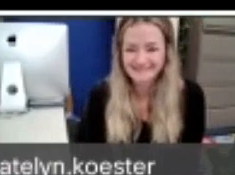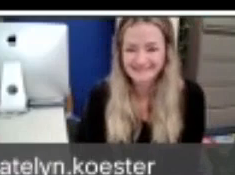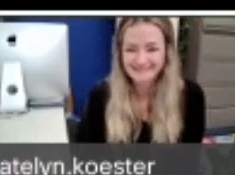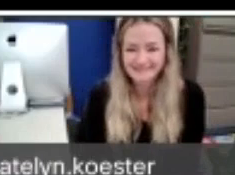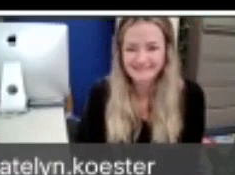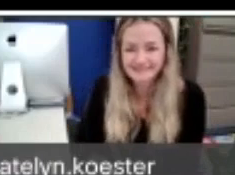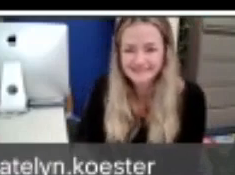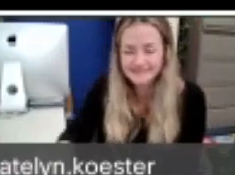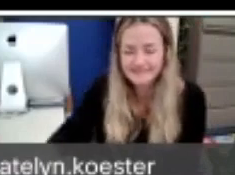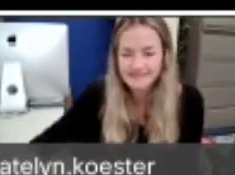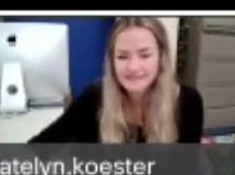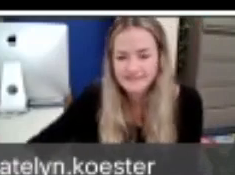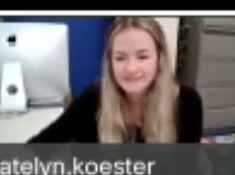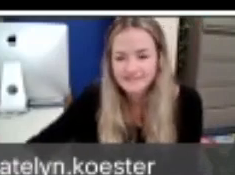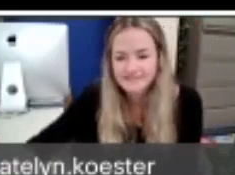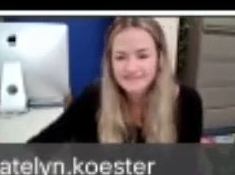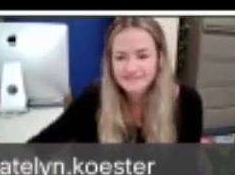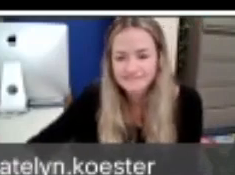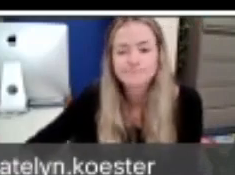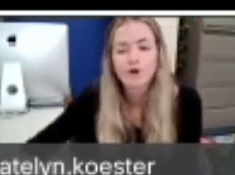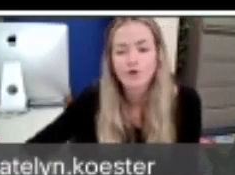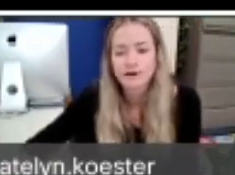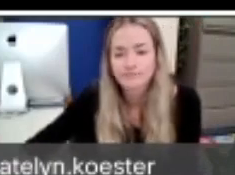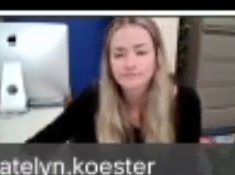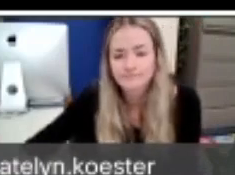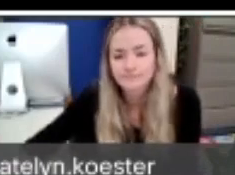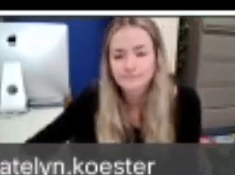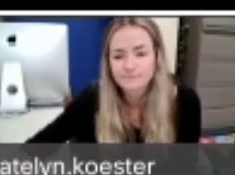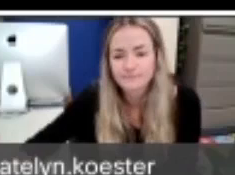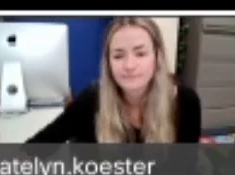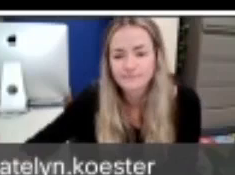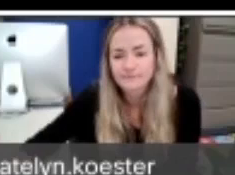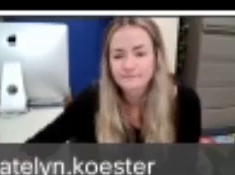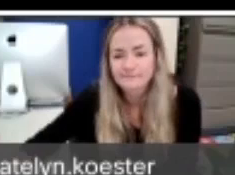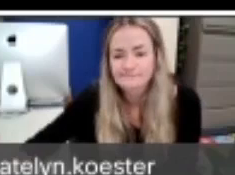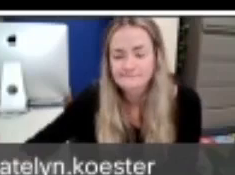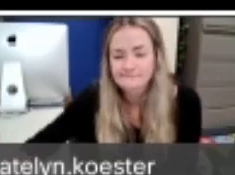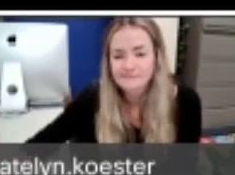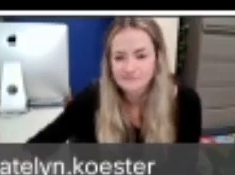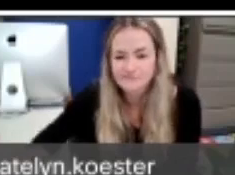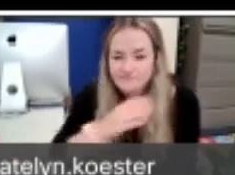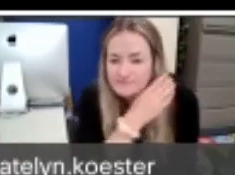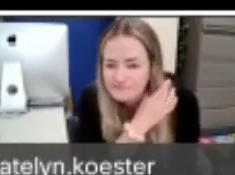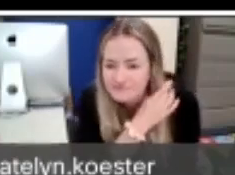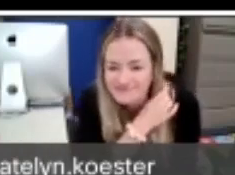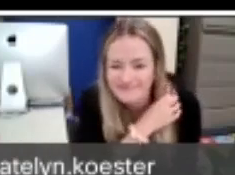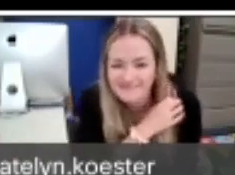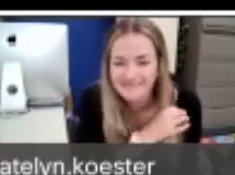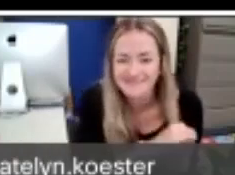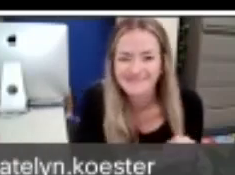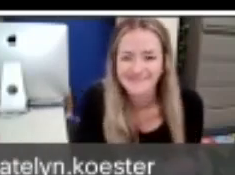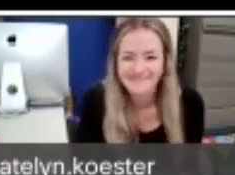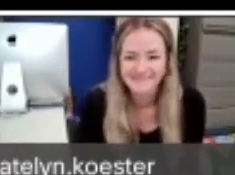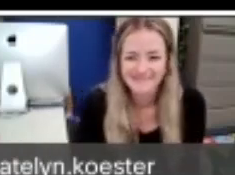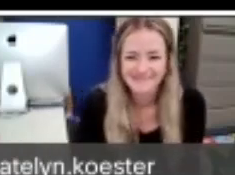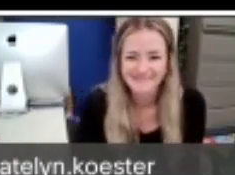Let me unmute you, Teresa. I took a class many years ago, so I'm just trying to remember. But Teresa is